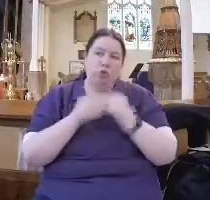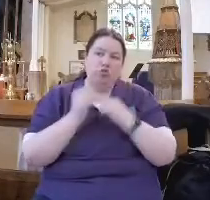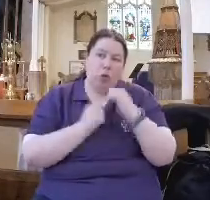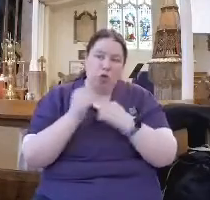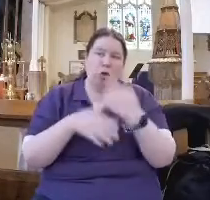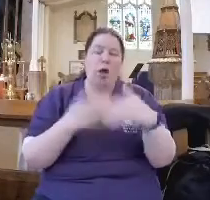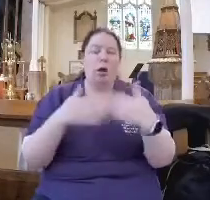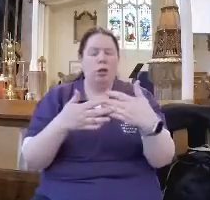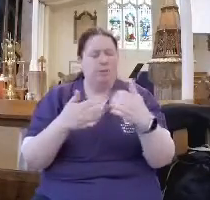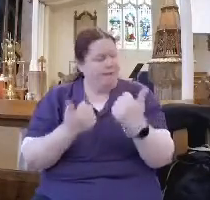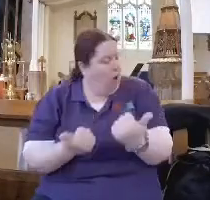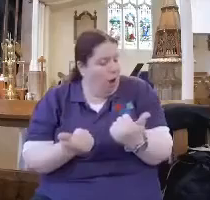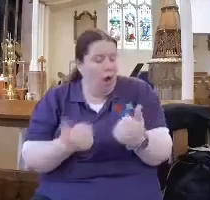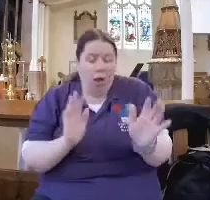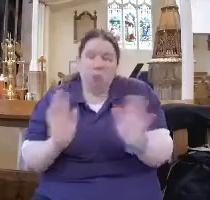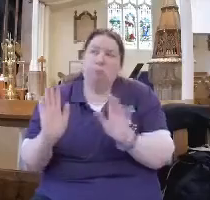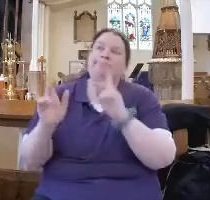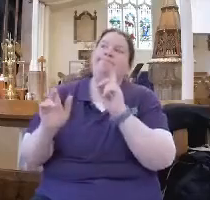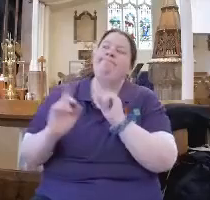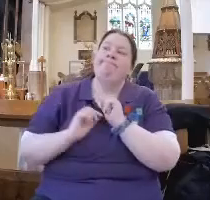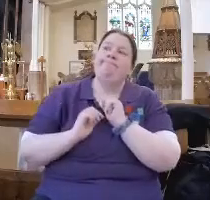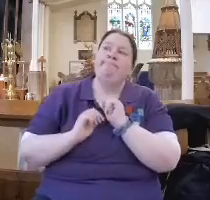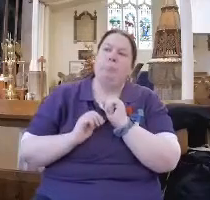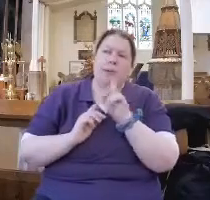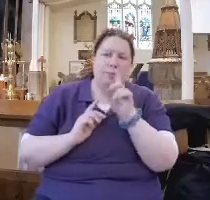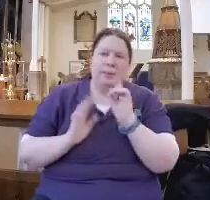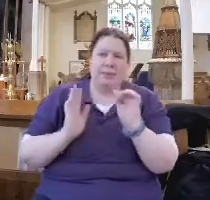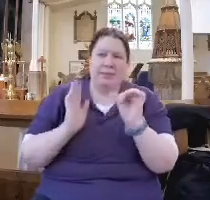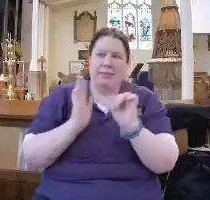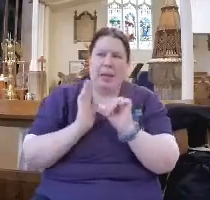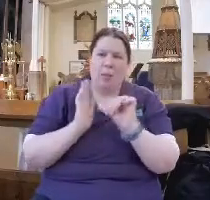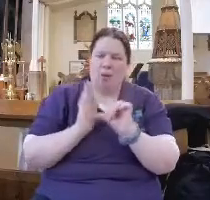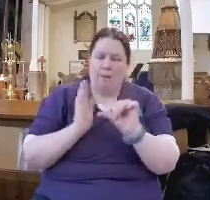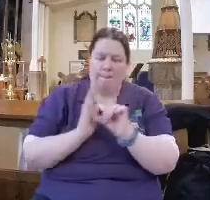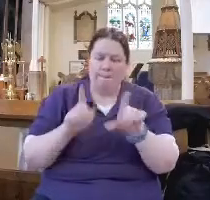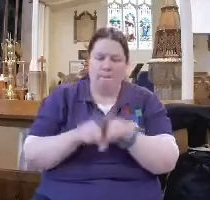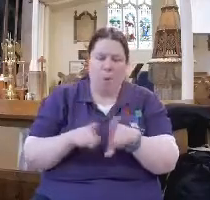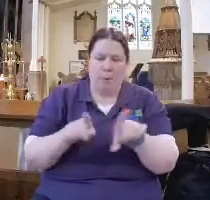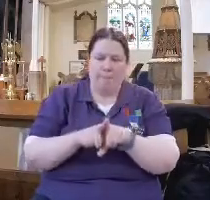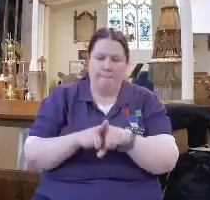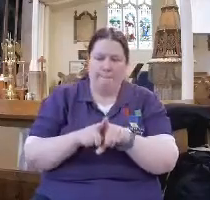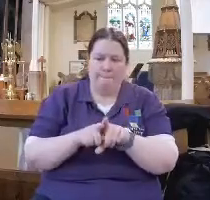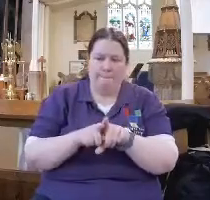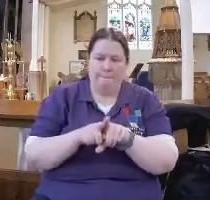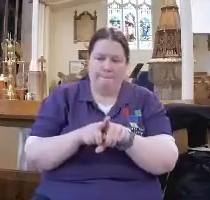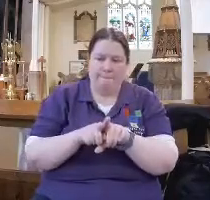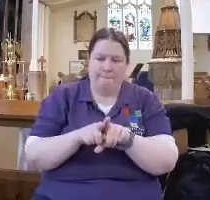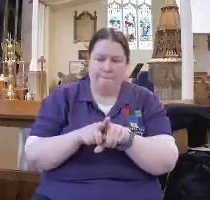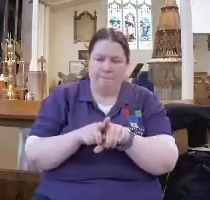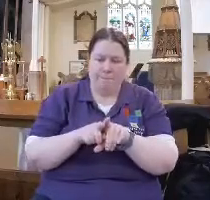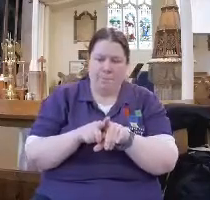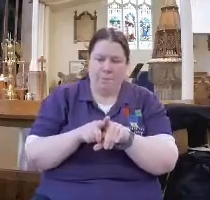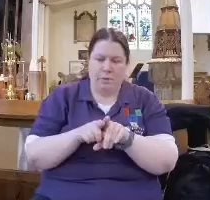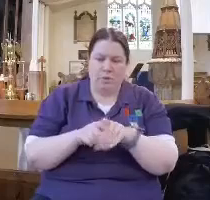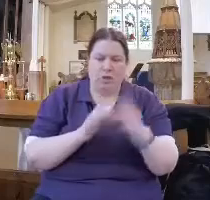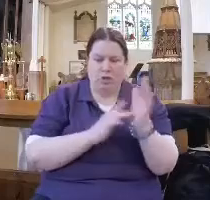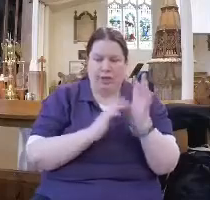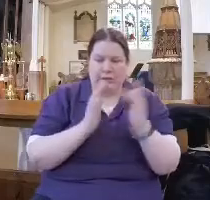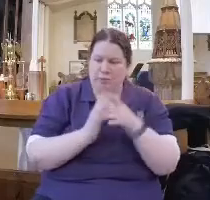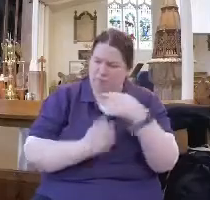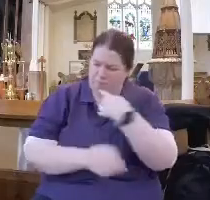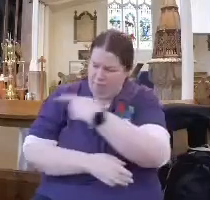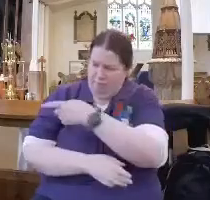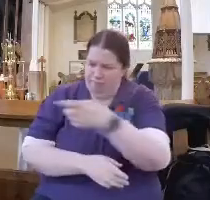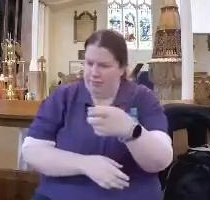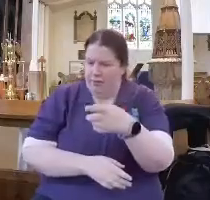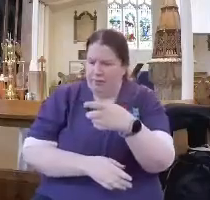great, but aren't we going to fall into exactly the same trap that Jesus was telling the Pharisees off for